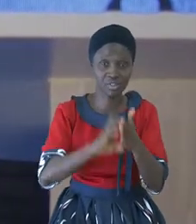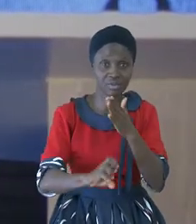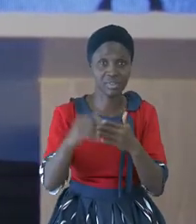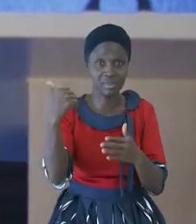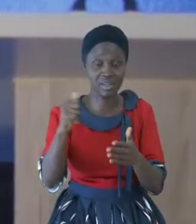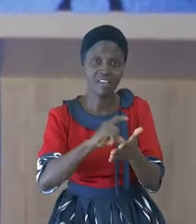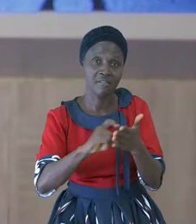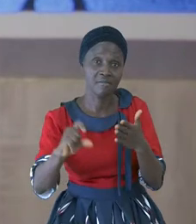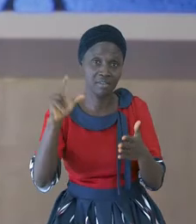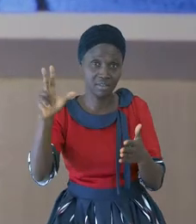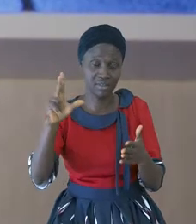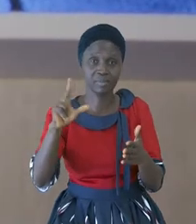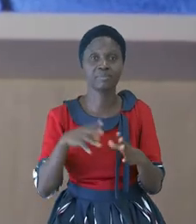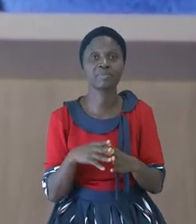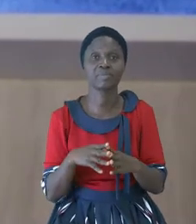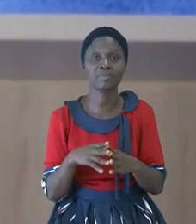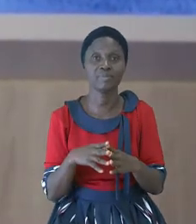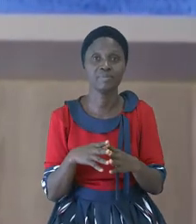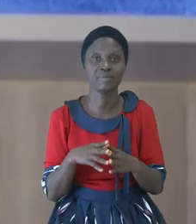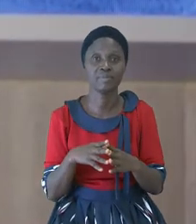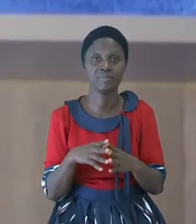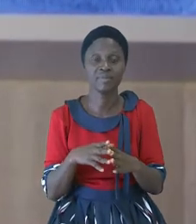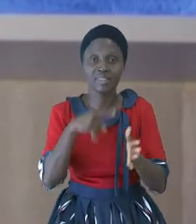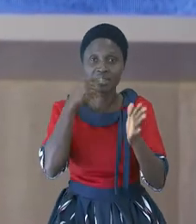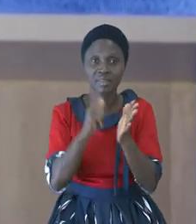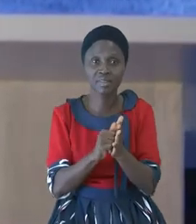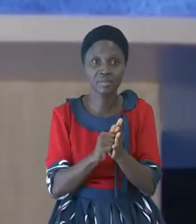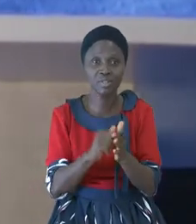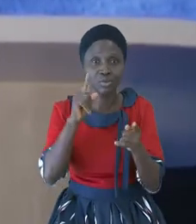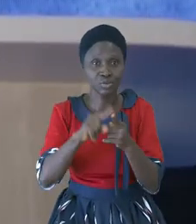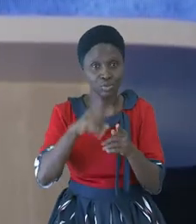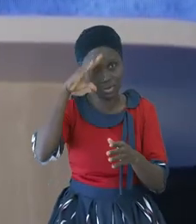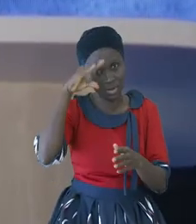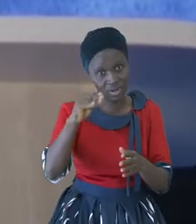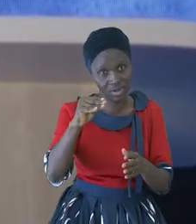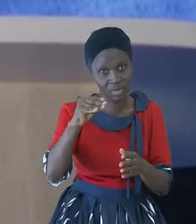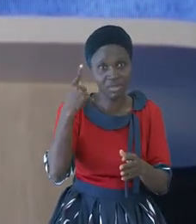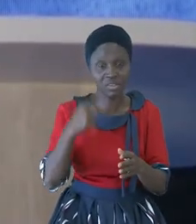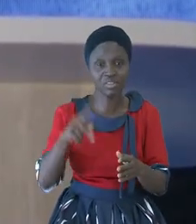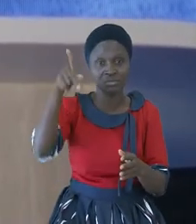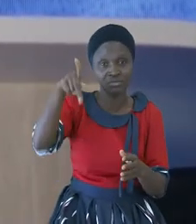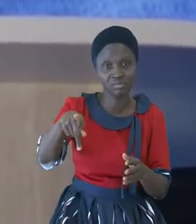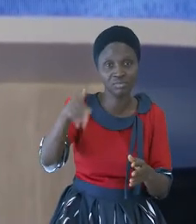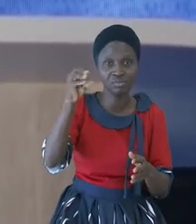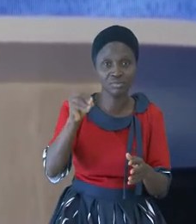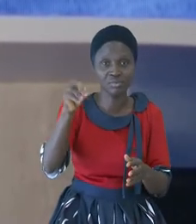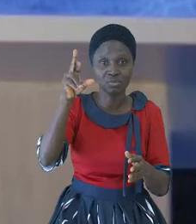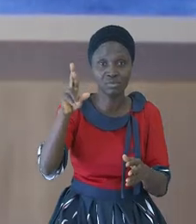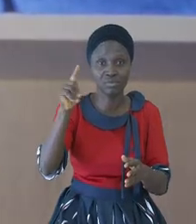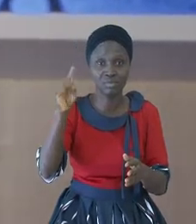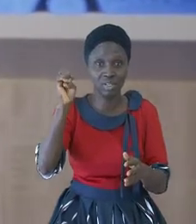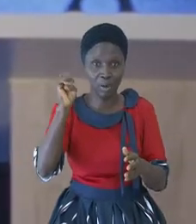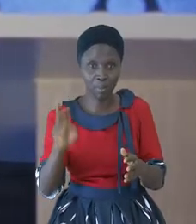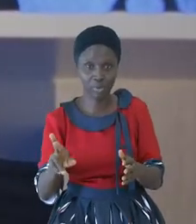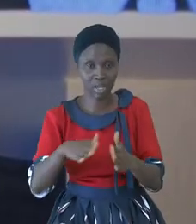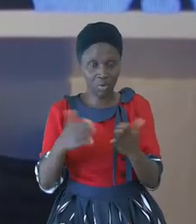3. In verse 3, look at what he's saying. It says, to him the porter openeth. To him,